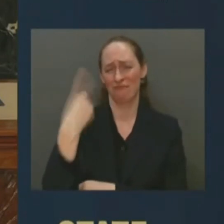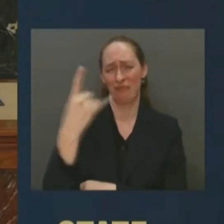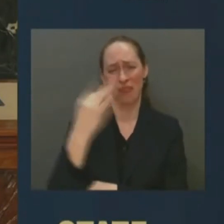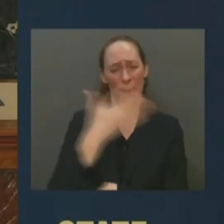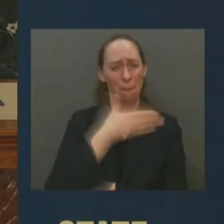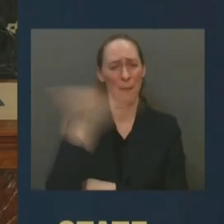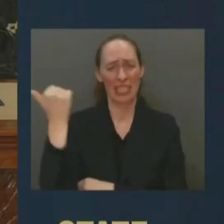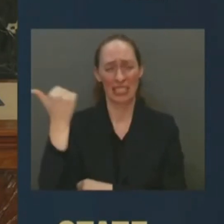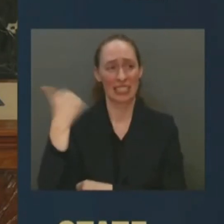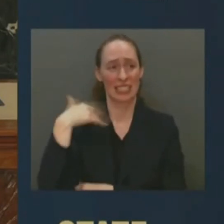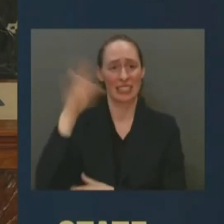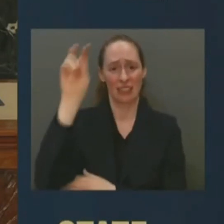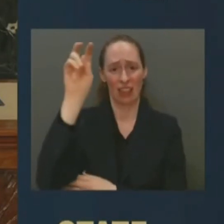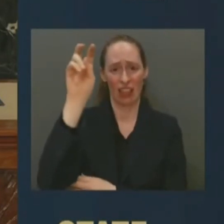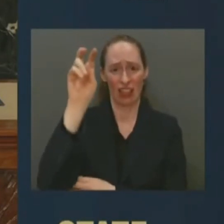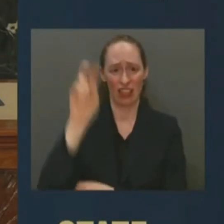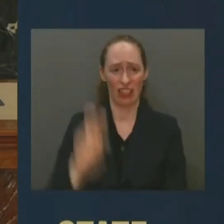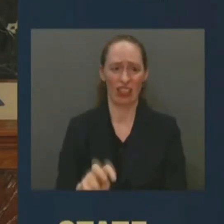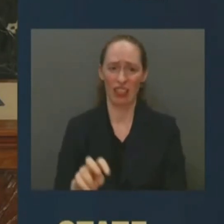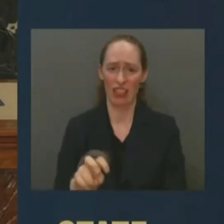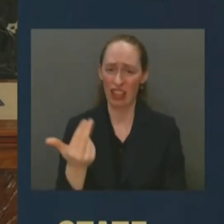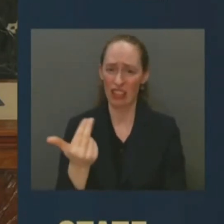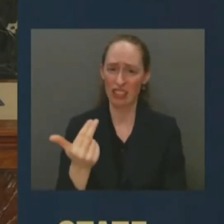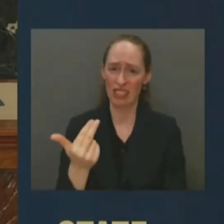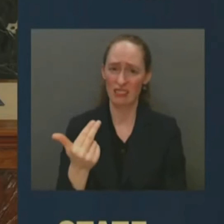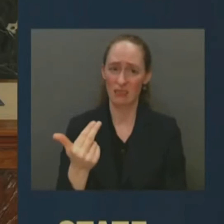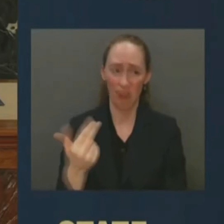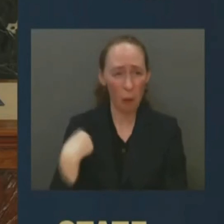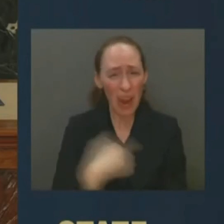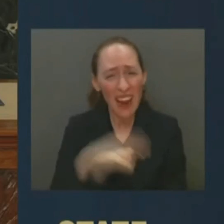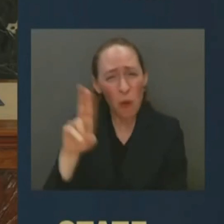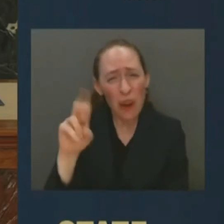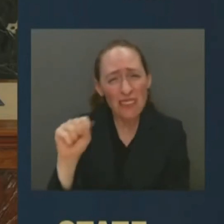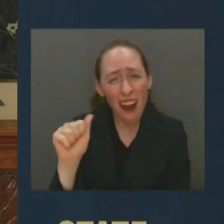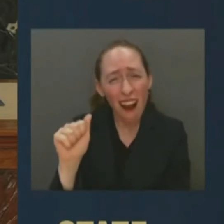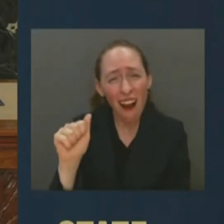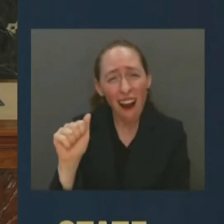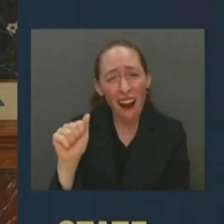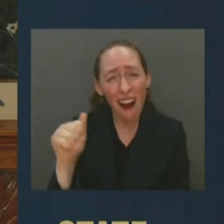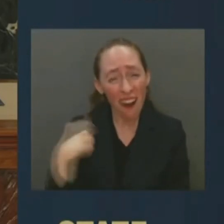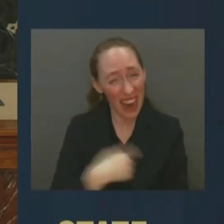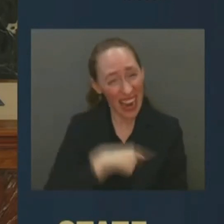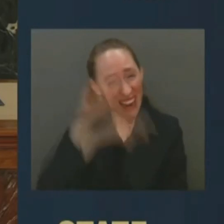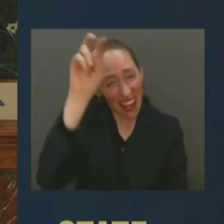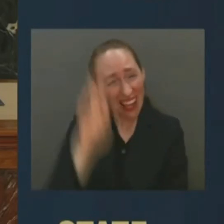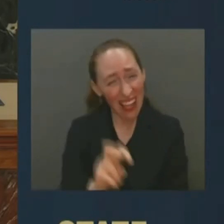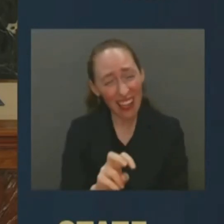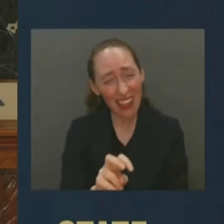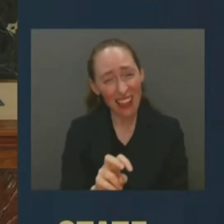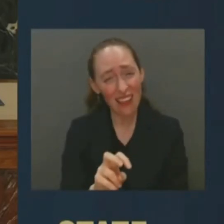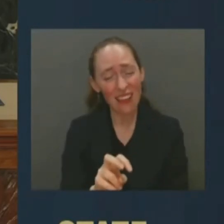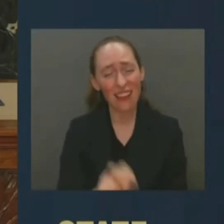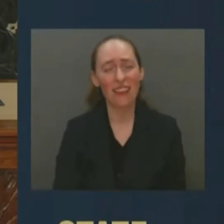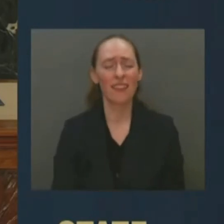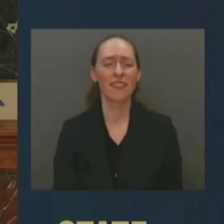America, 13th in the world in infrastructure, modern infrastructure. But now we're coming back because we came together